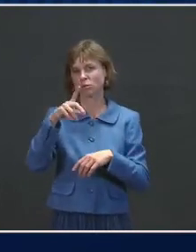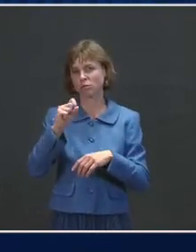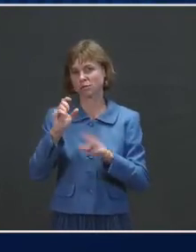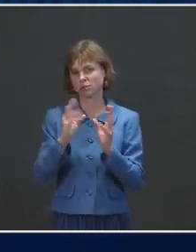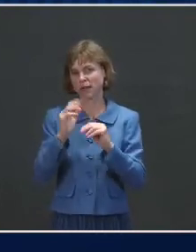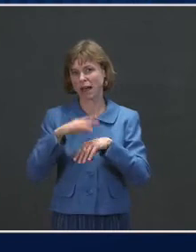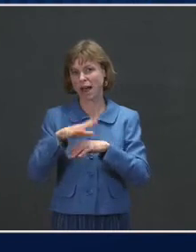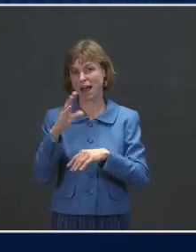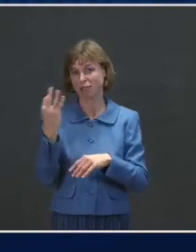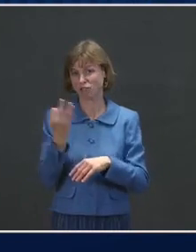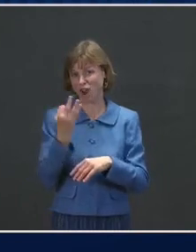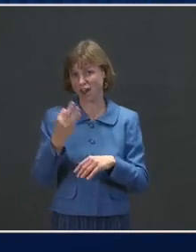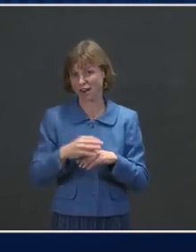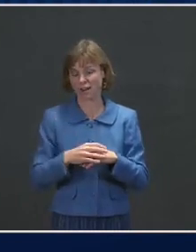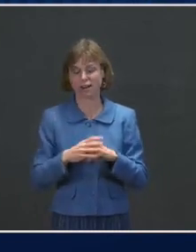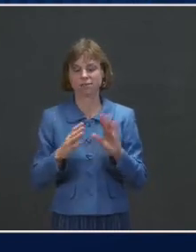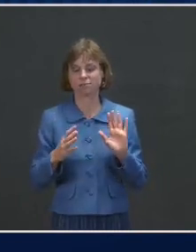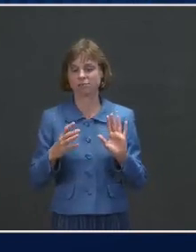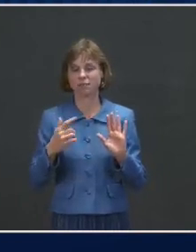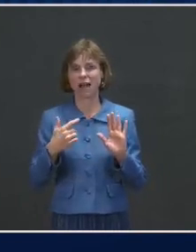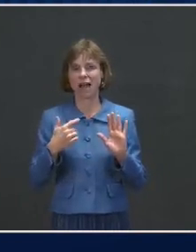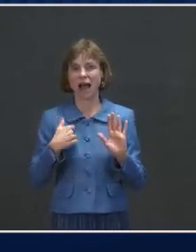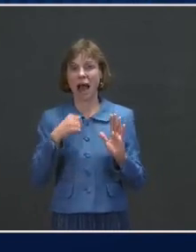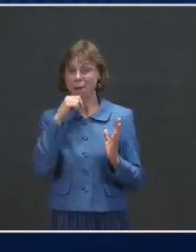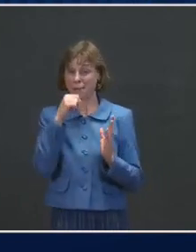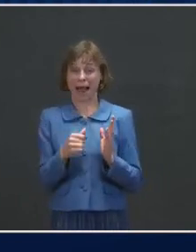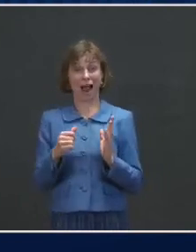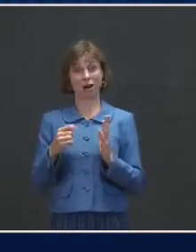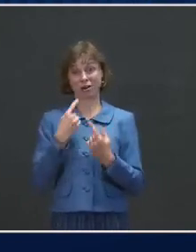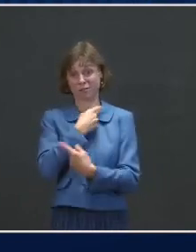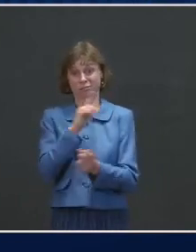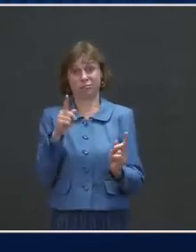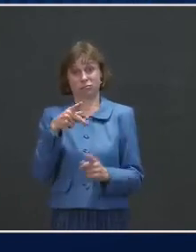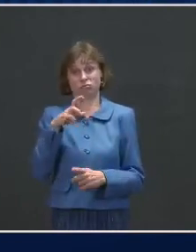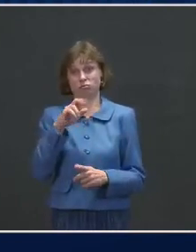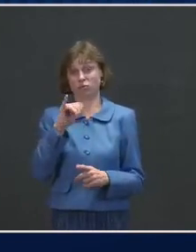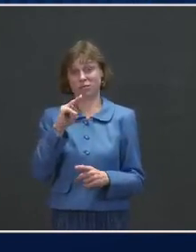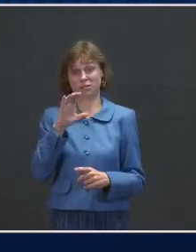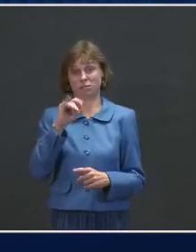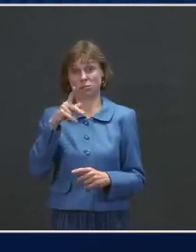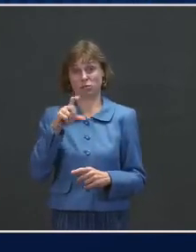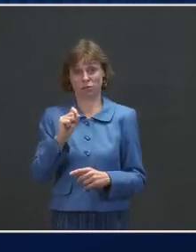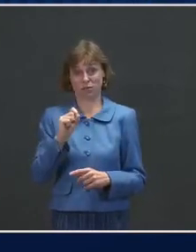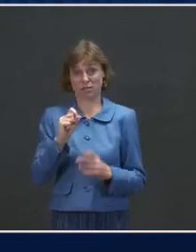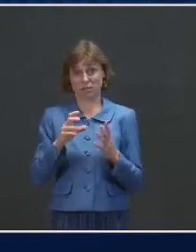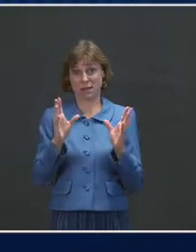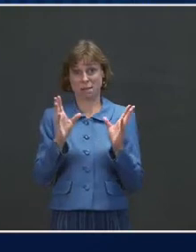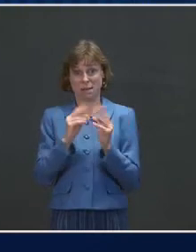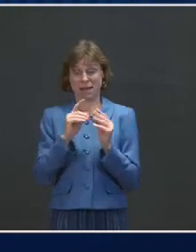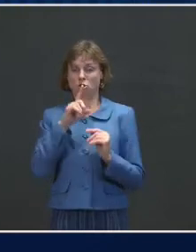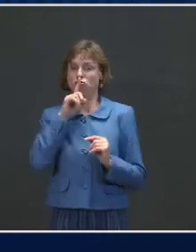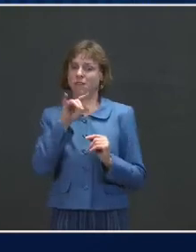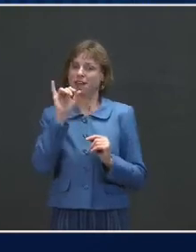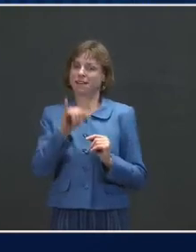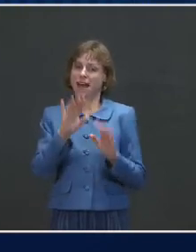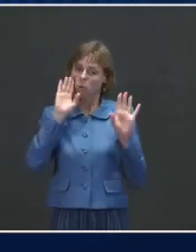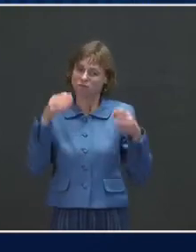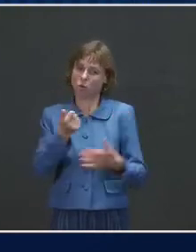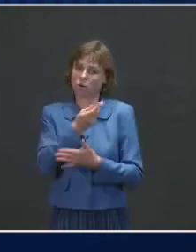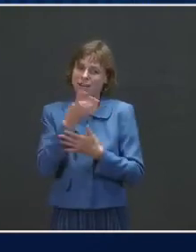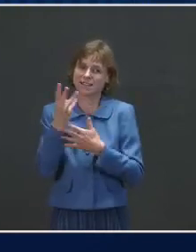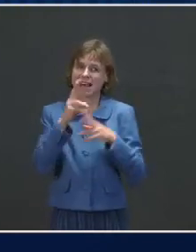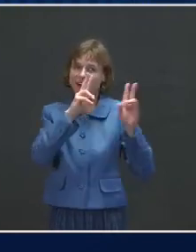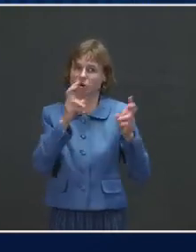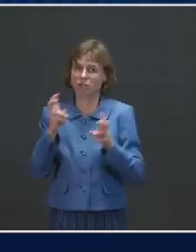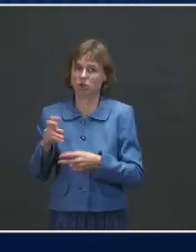I'm not going to read out a principals meeting, which was primarily focused on a range of issues in the Middle East. Of course, Iran was